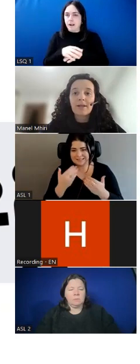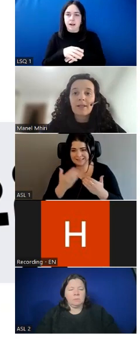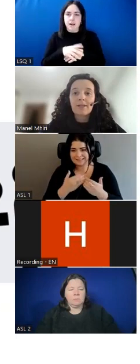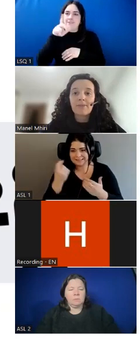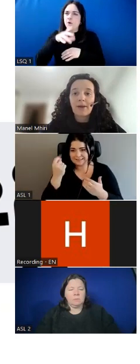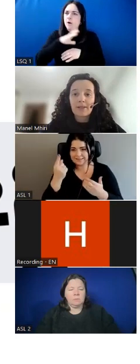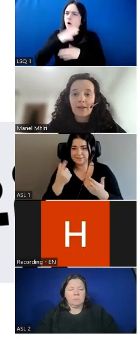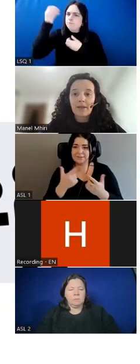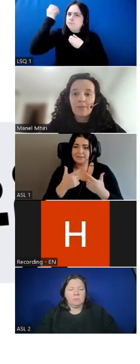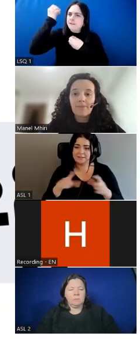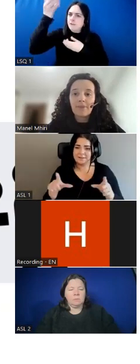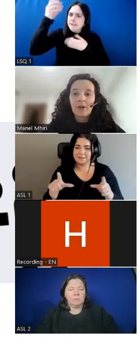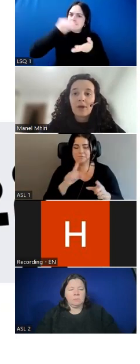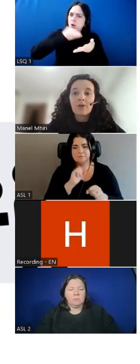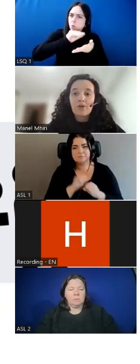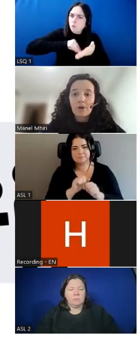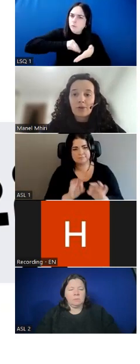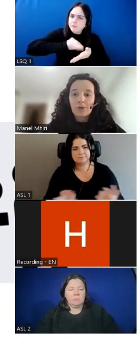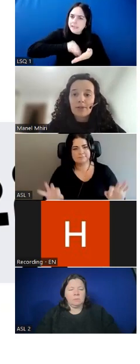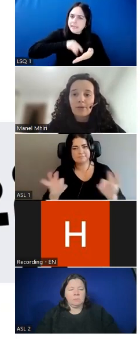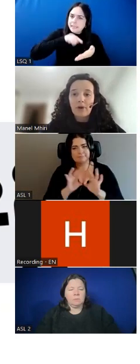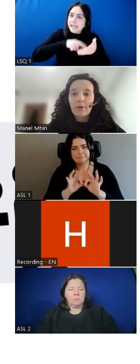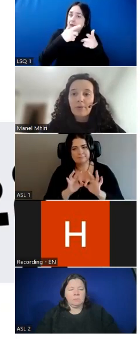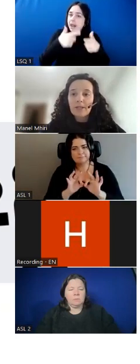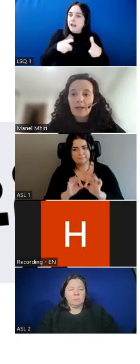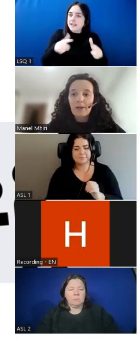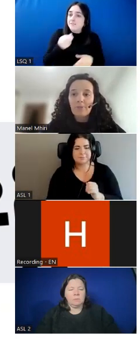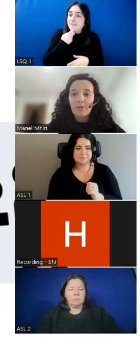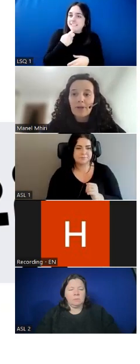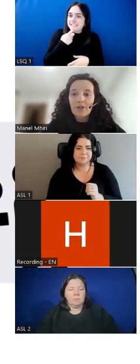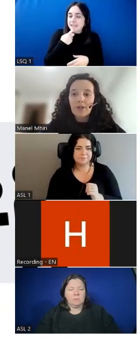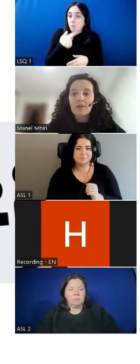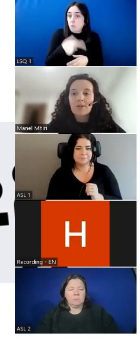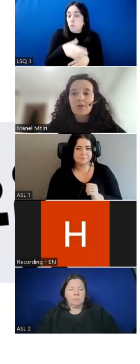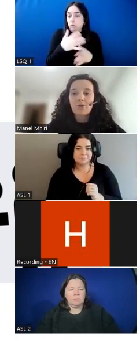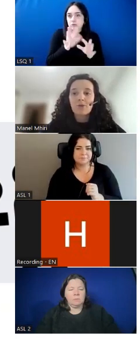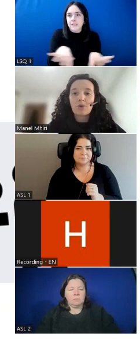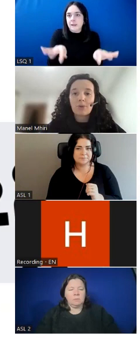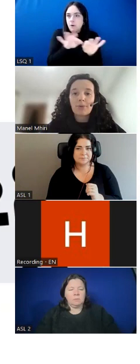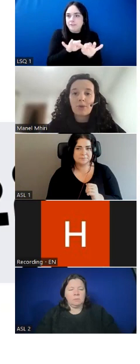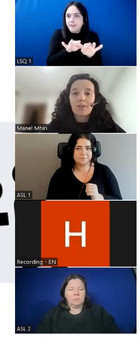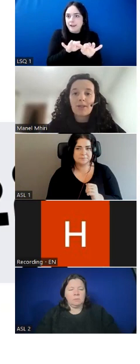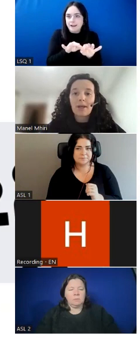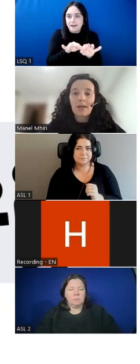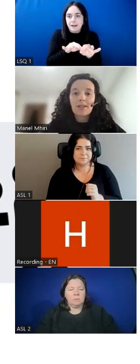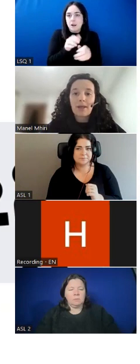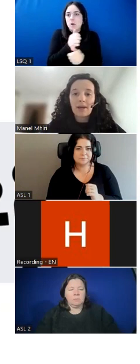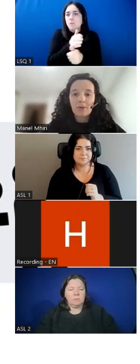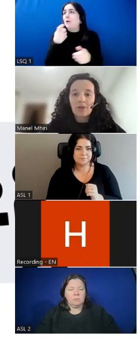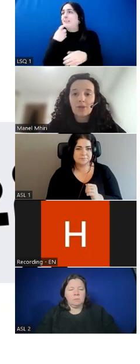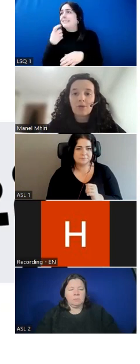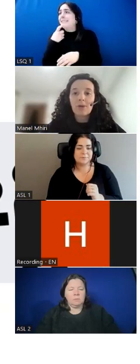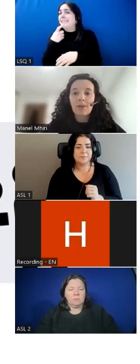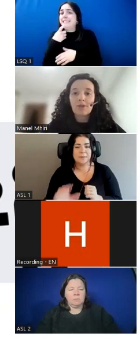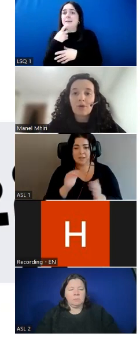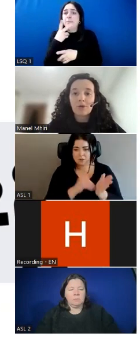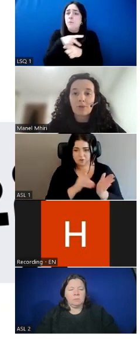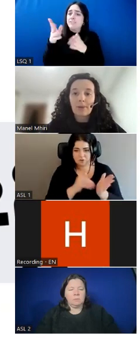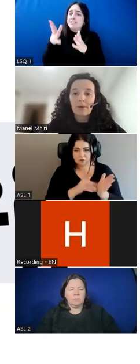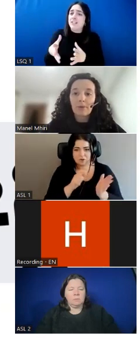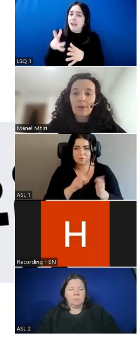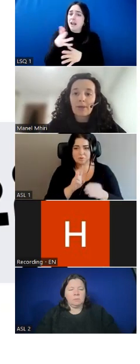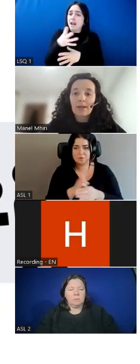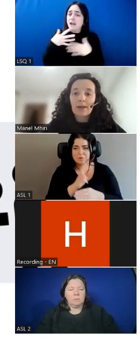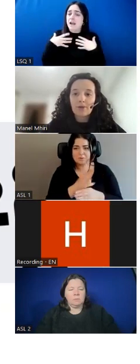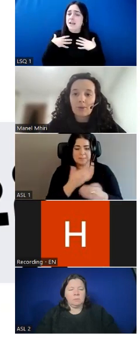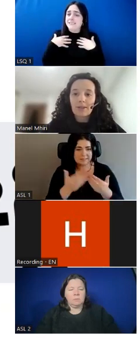understand is vital. Doctors and other medical professionals should also be using easy language when they talk to